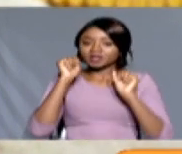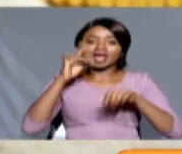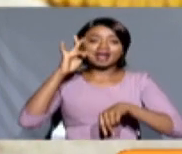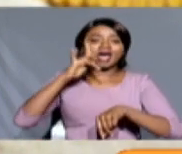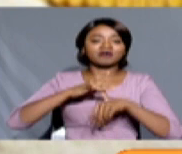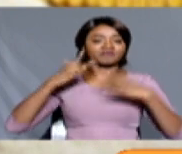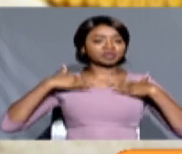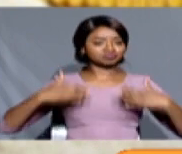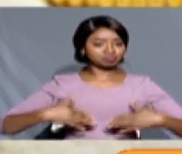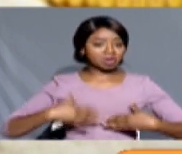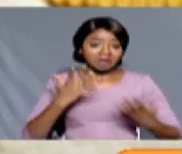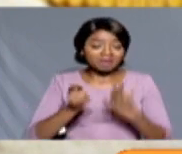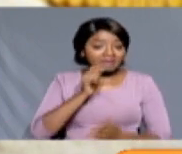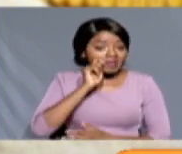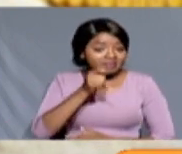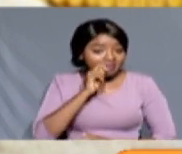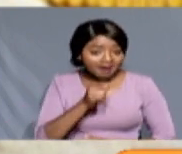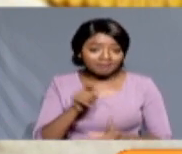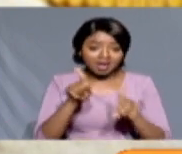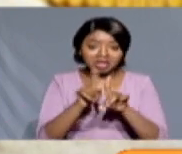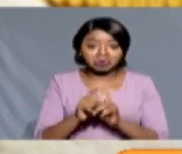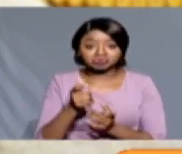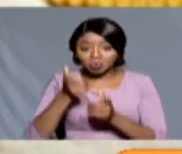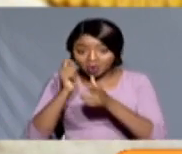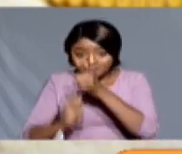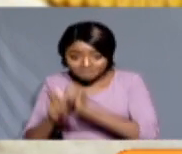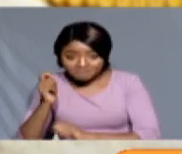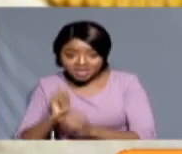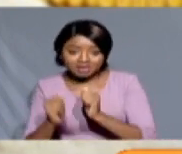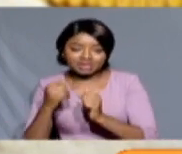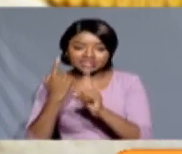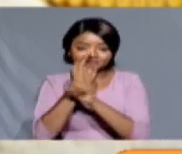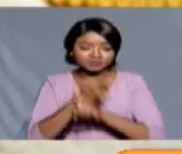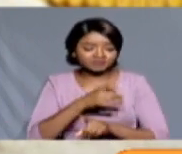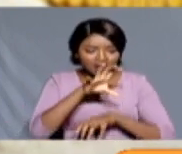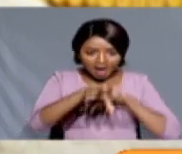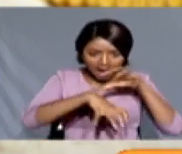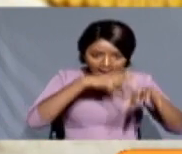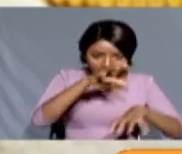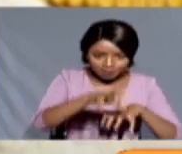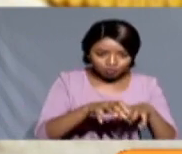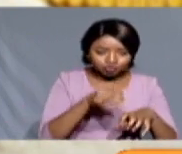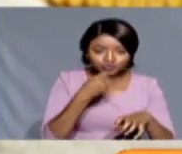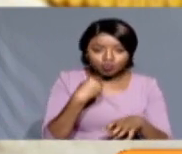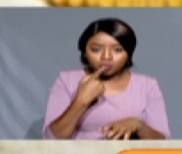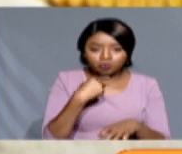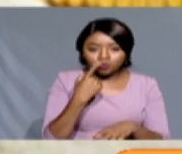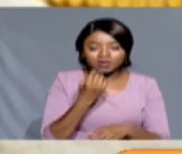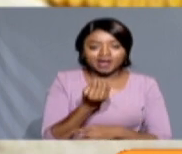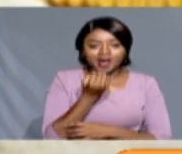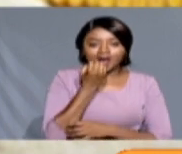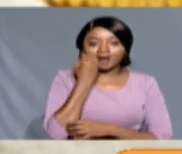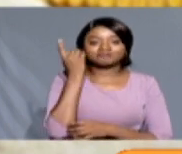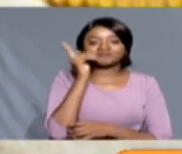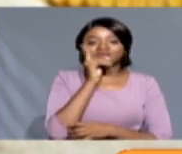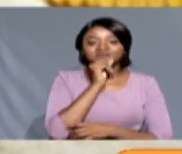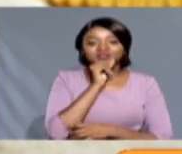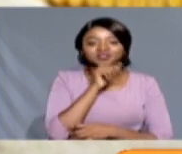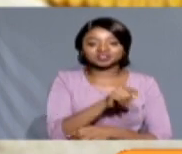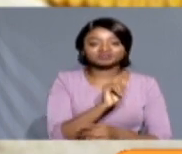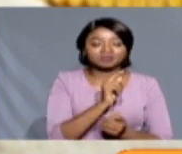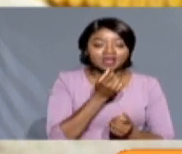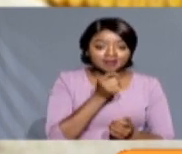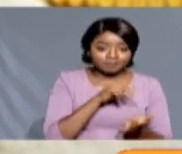by consuming meat or dairy products from animals that are, or rather, ate contaminated feed. Well, farmers and